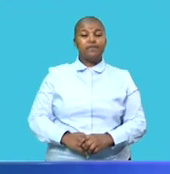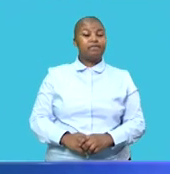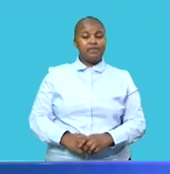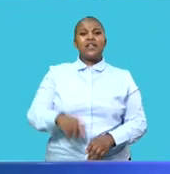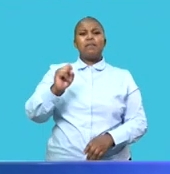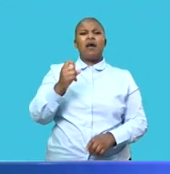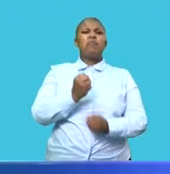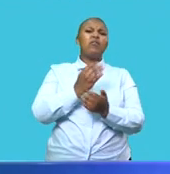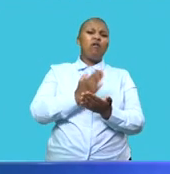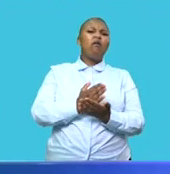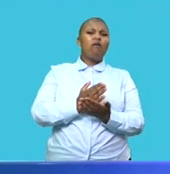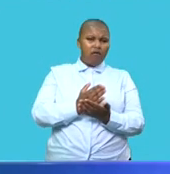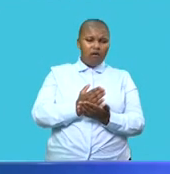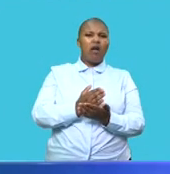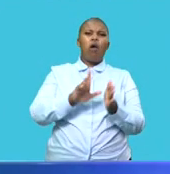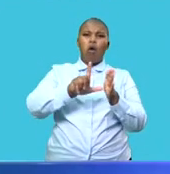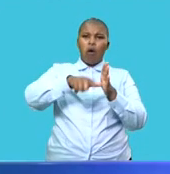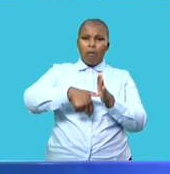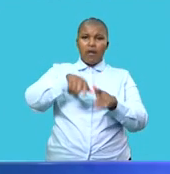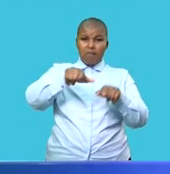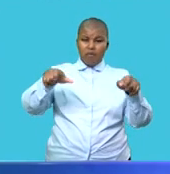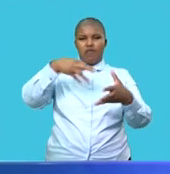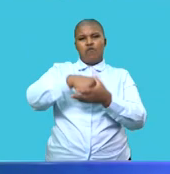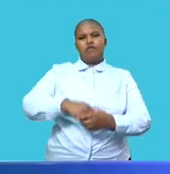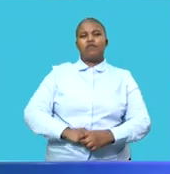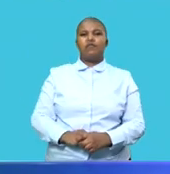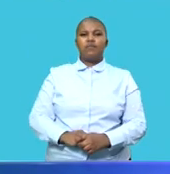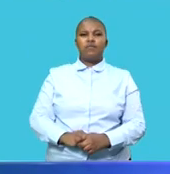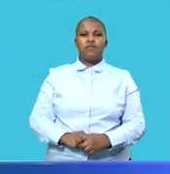zomnyango ezihlose ukuhlanganisa abantu abakhubazekile nomphakathi.